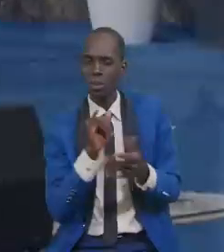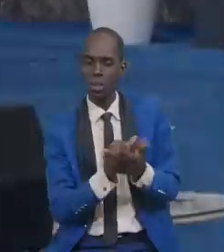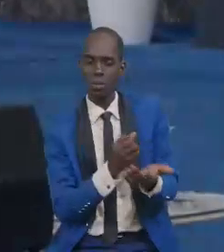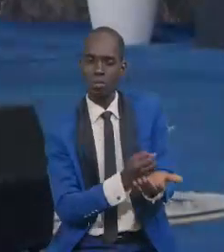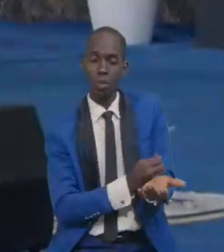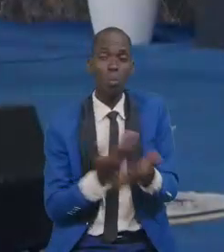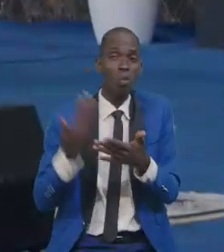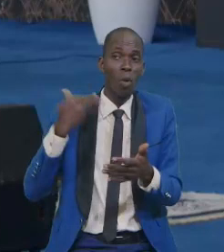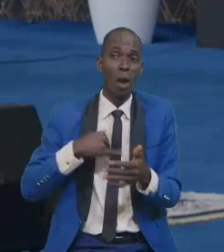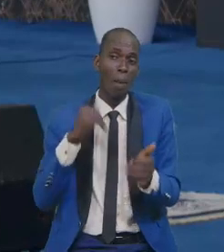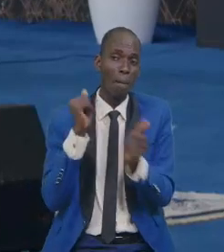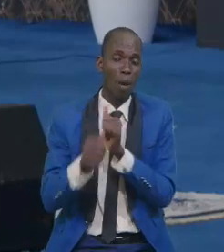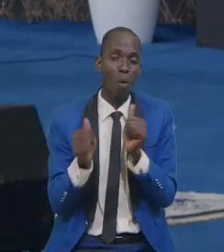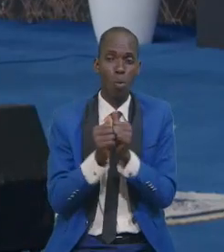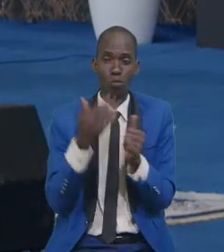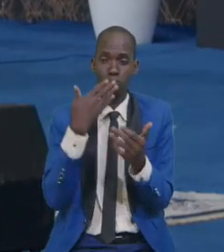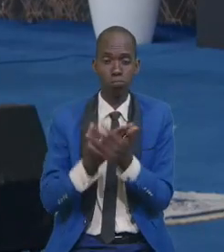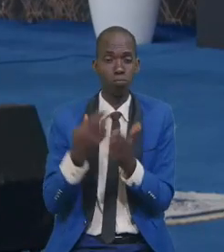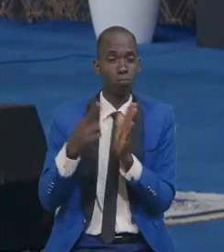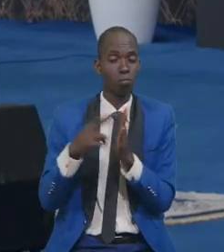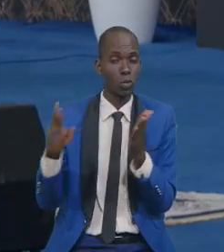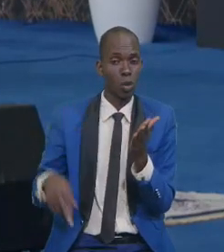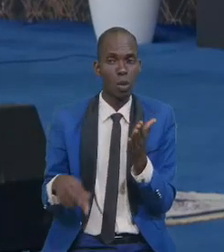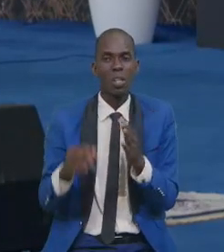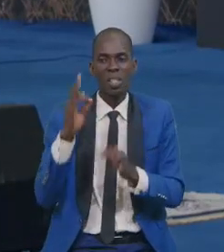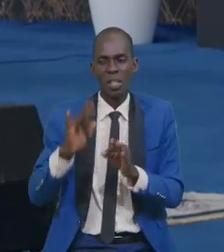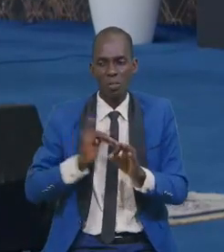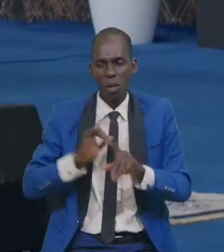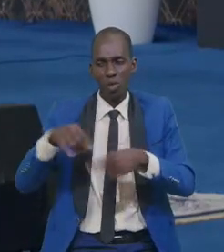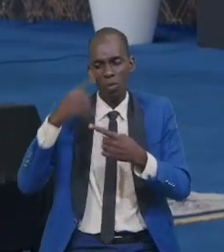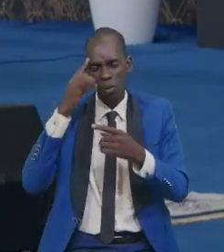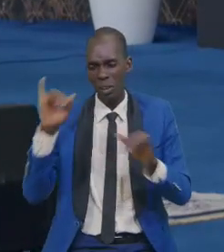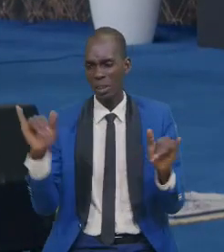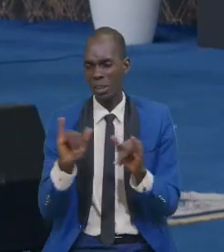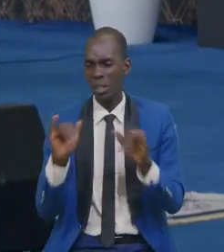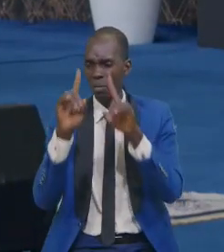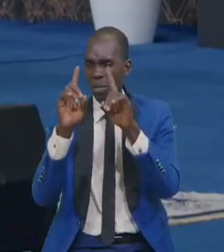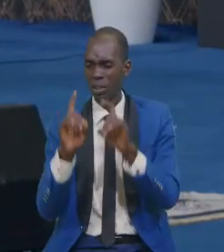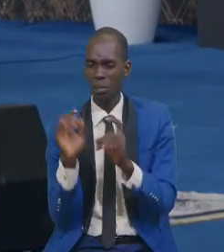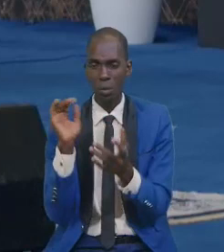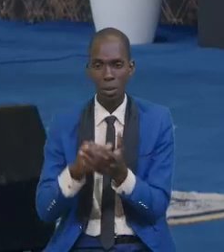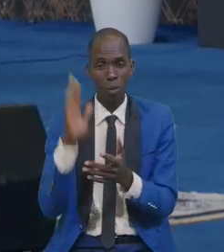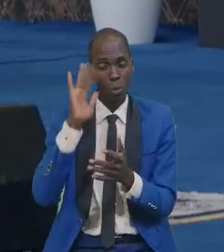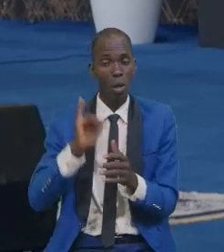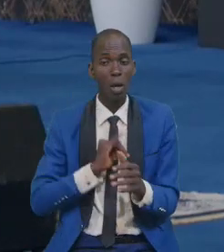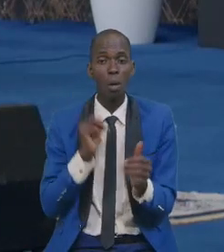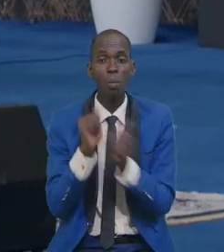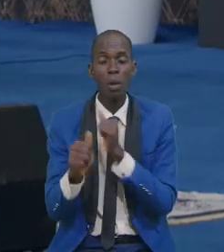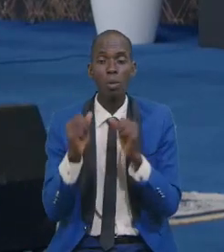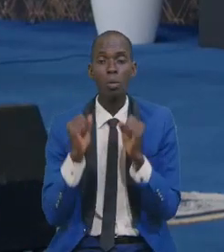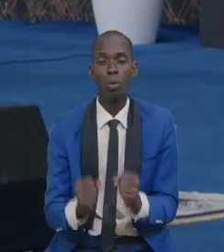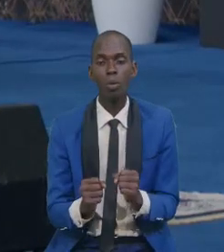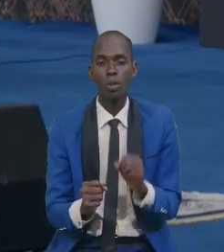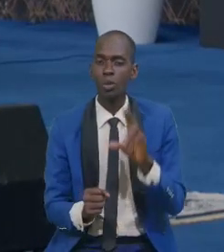if I go to take that exam now, I will not be able to make head or tail about anything. You know why? I didn't